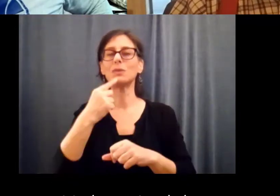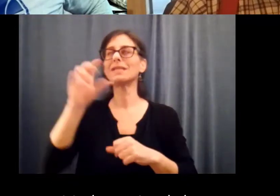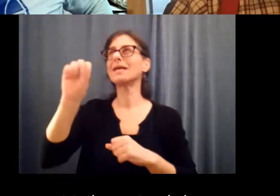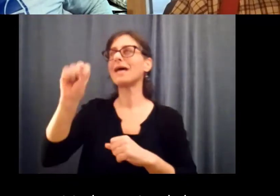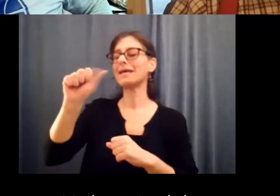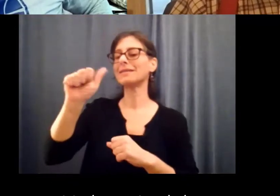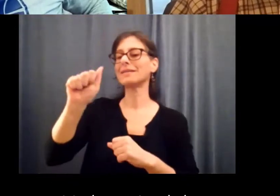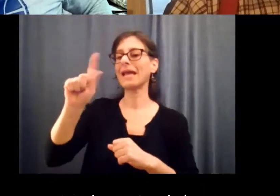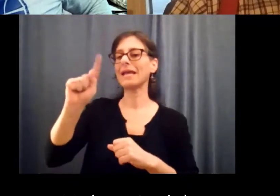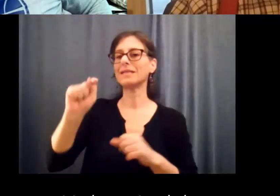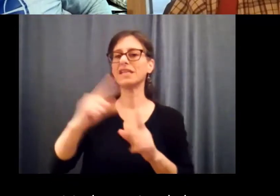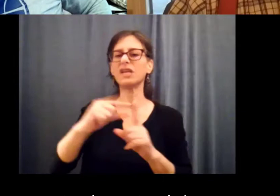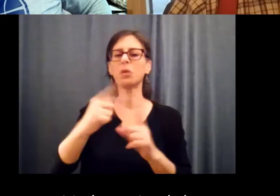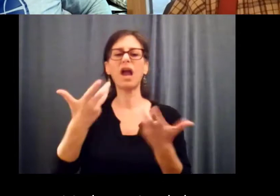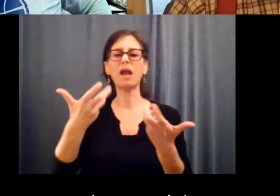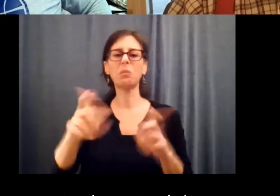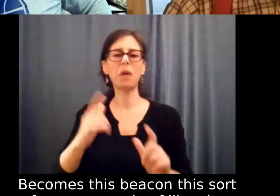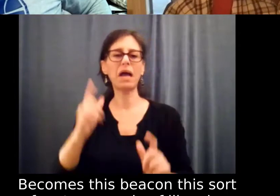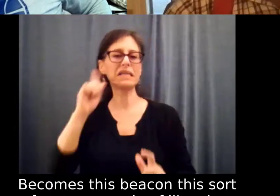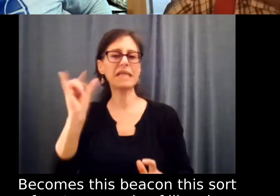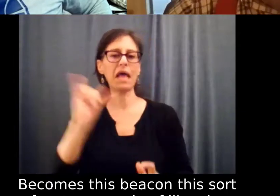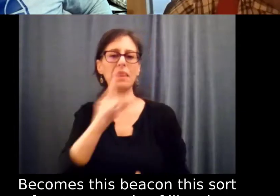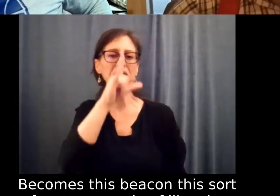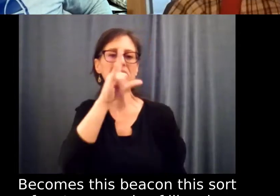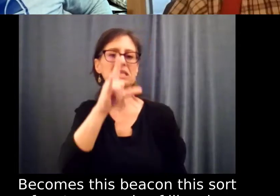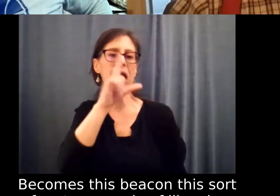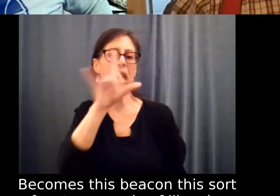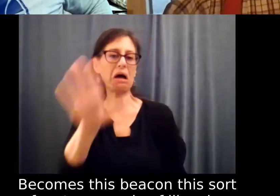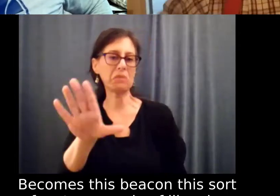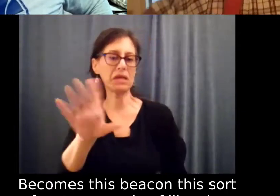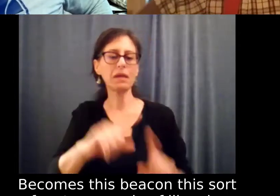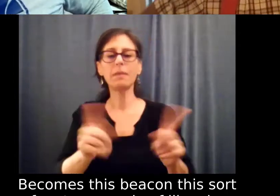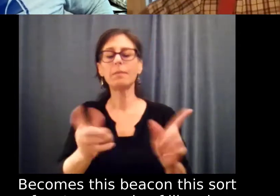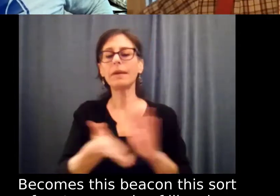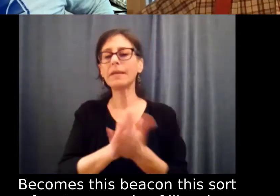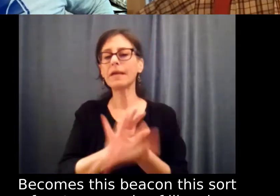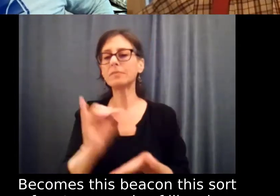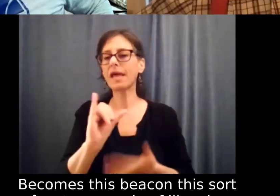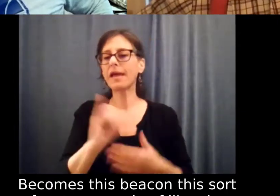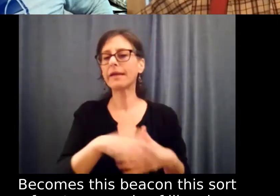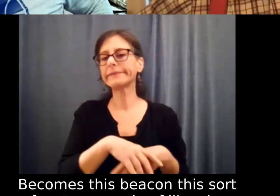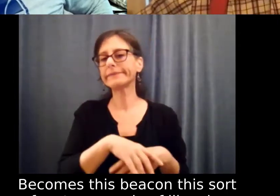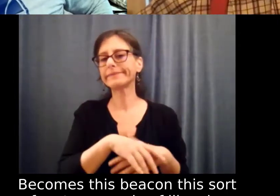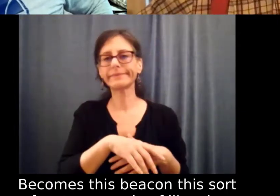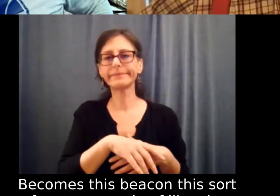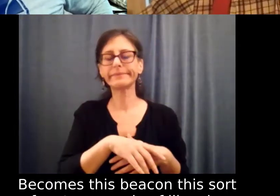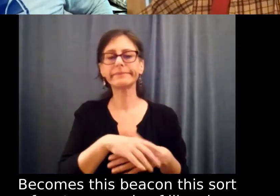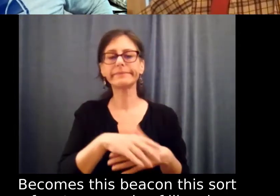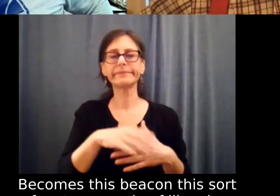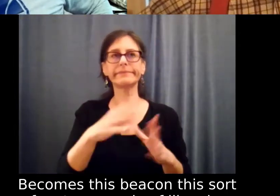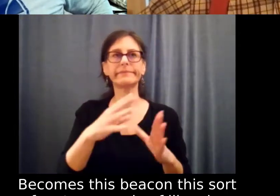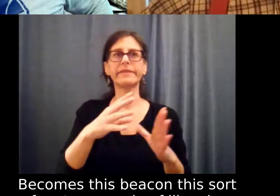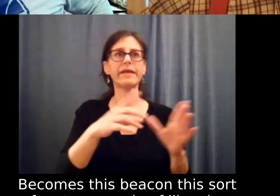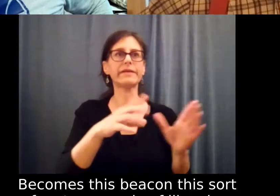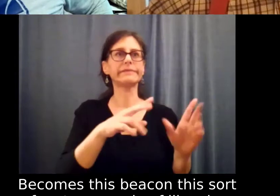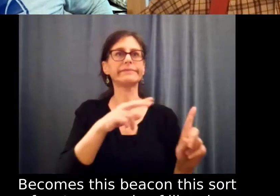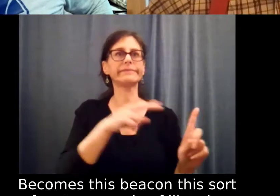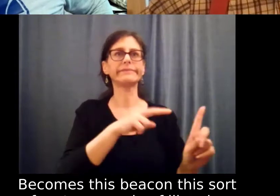don't want to sound pretentious, but now it becomes this sort of beacon, this sort of